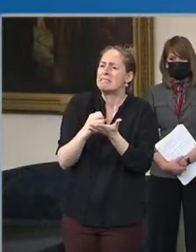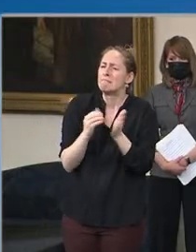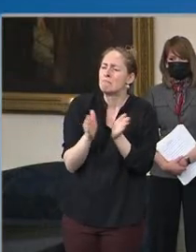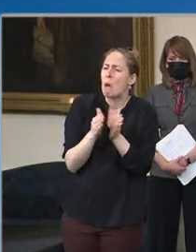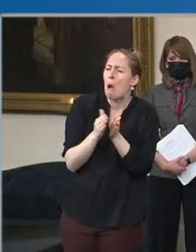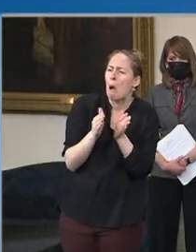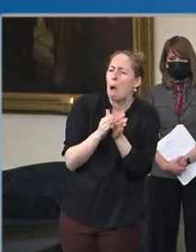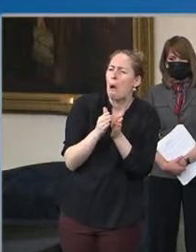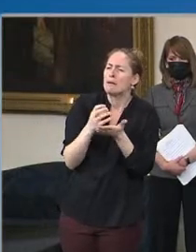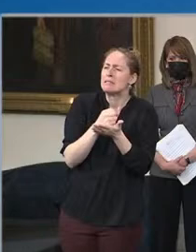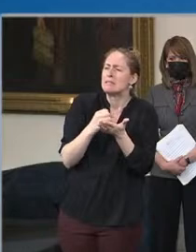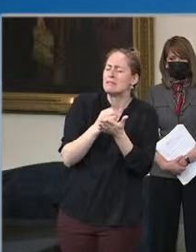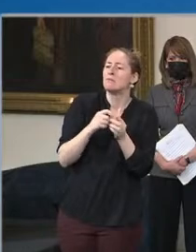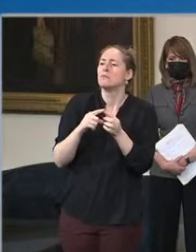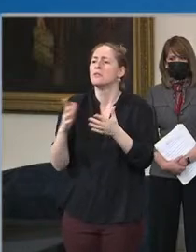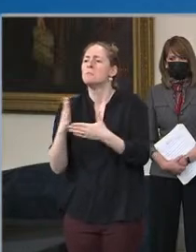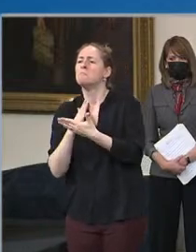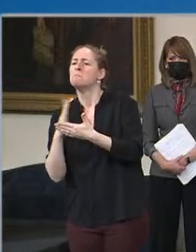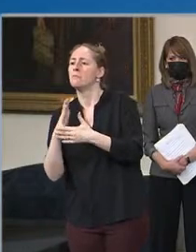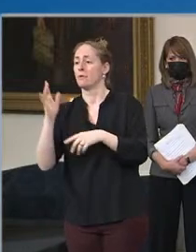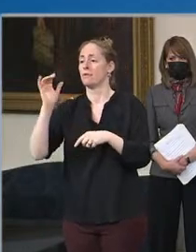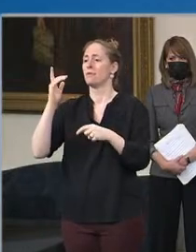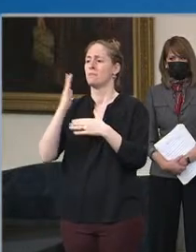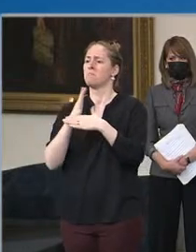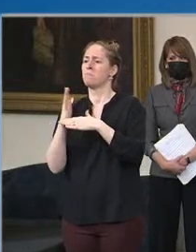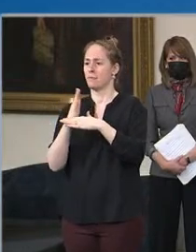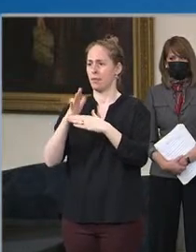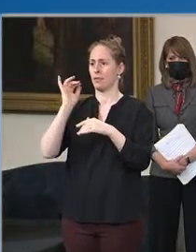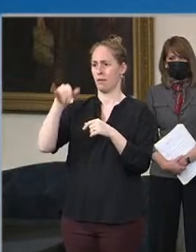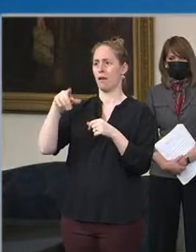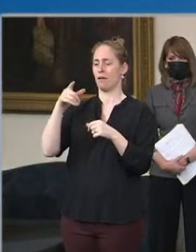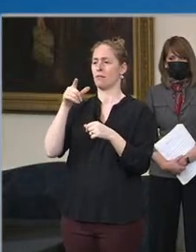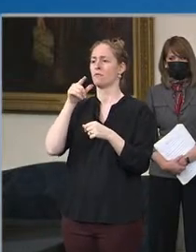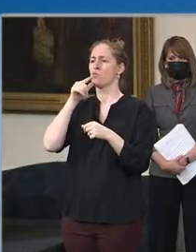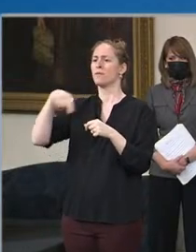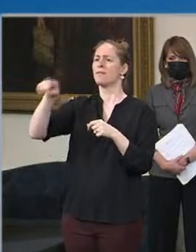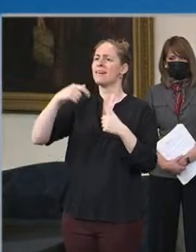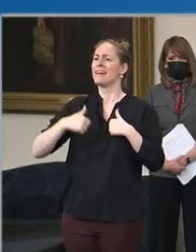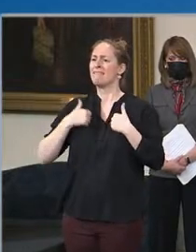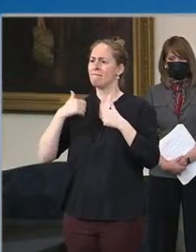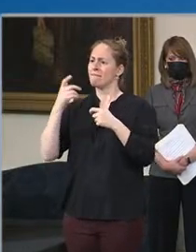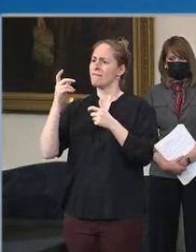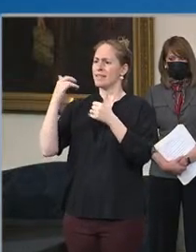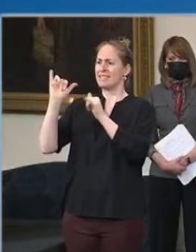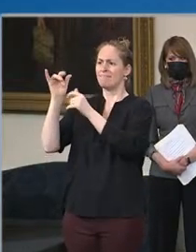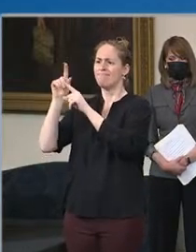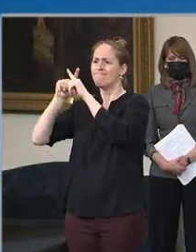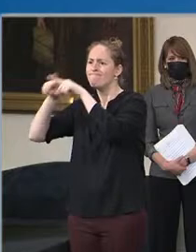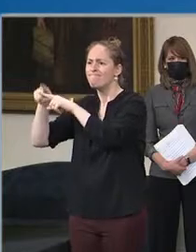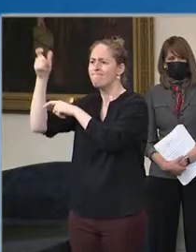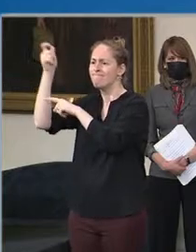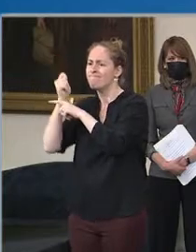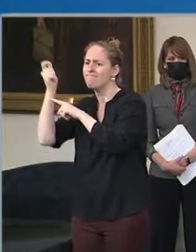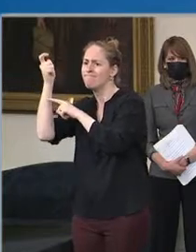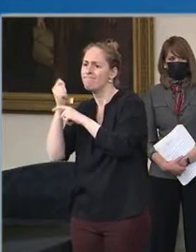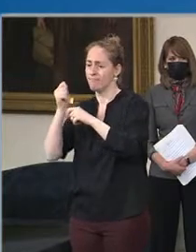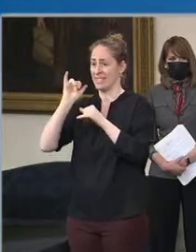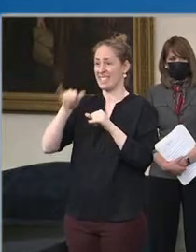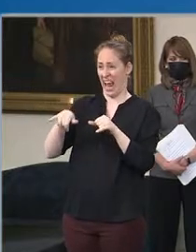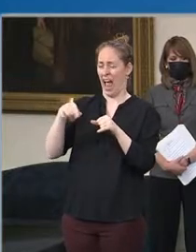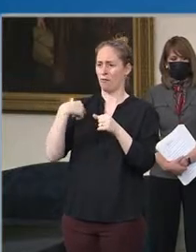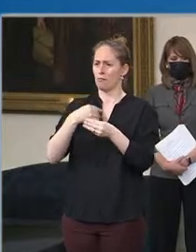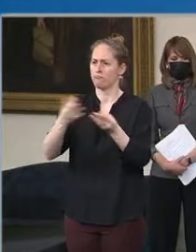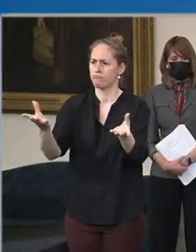Additionally, our second program, the Maryland Eviction Prevention Partnership, has also paid about $20 million